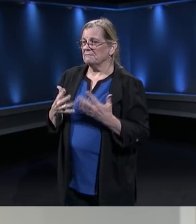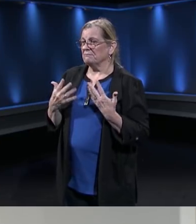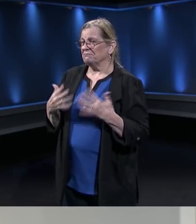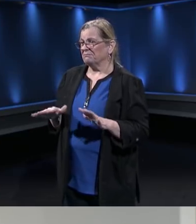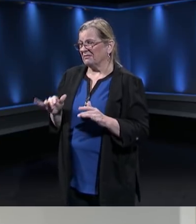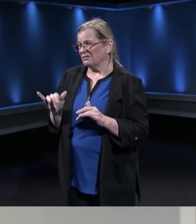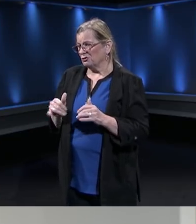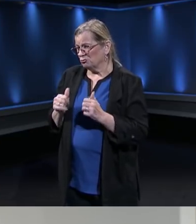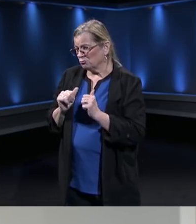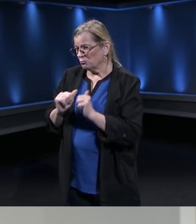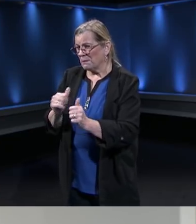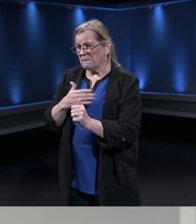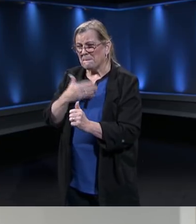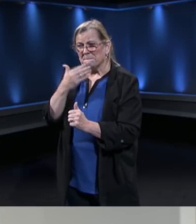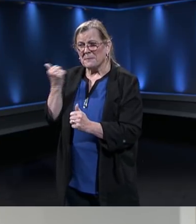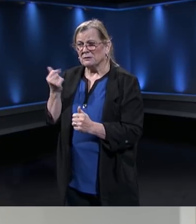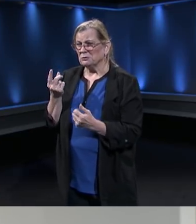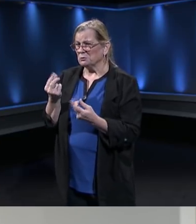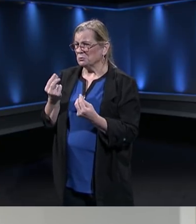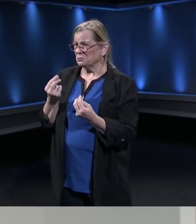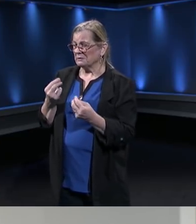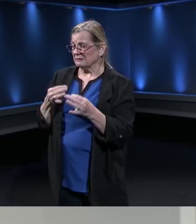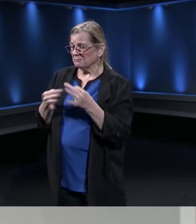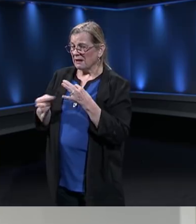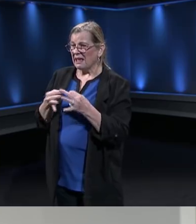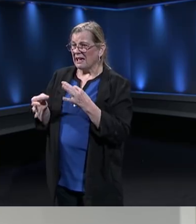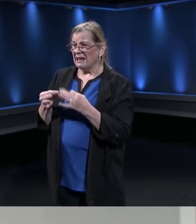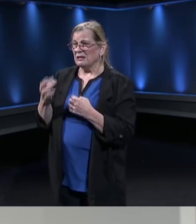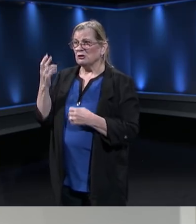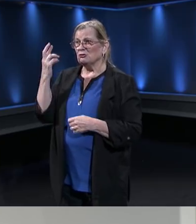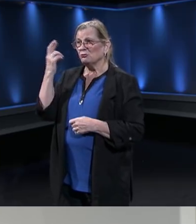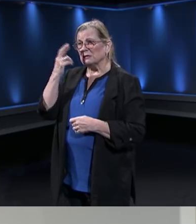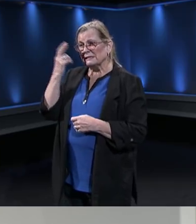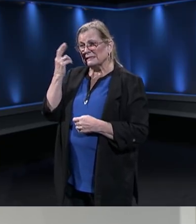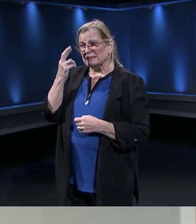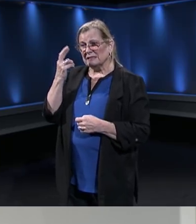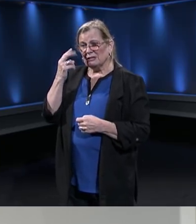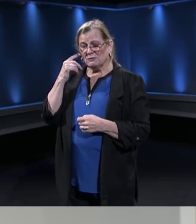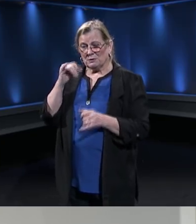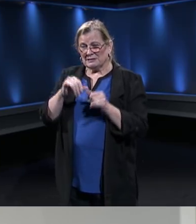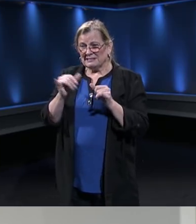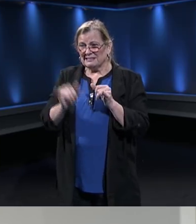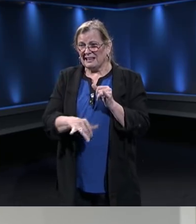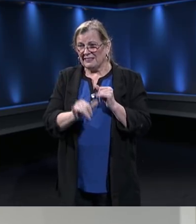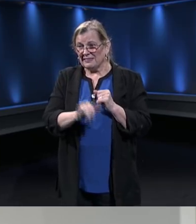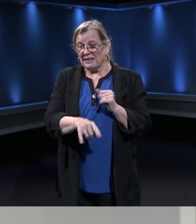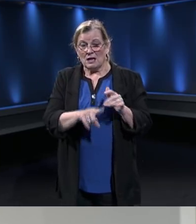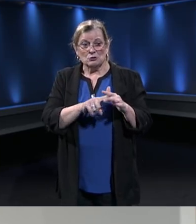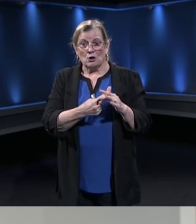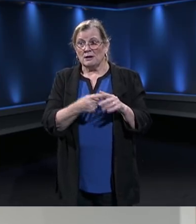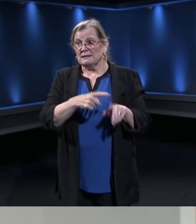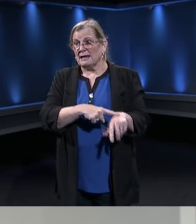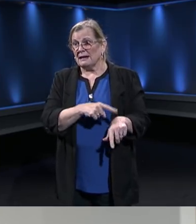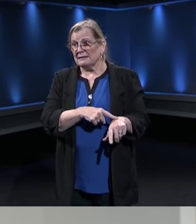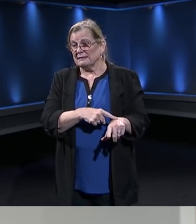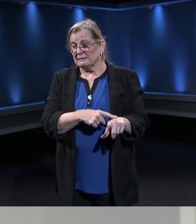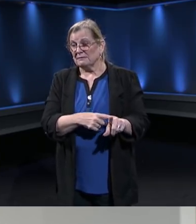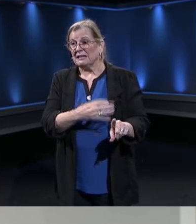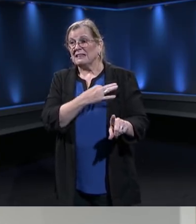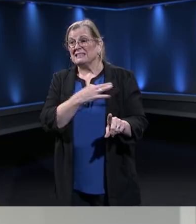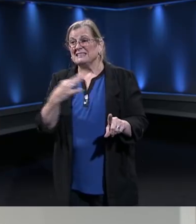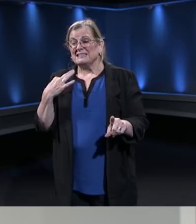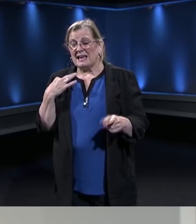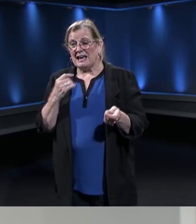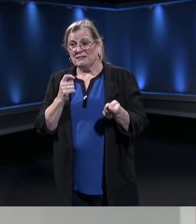share the rationale around the start times with the staffing challenges that we had, with the change as we're trying to move